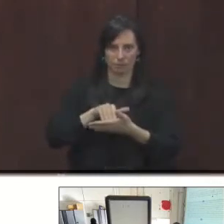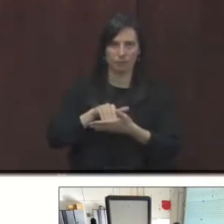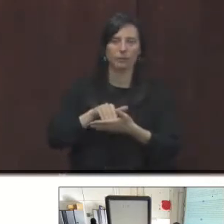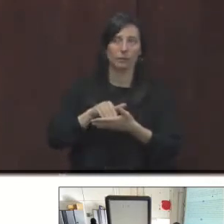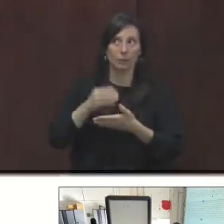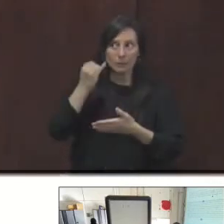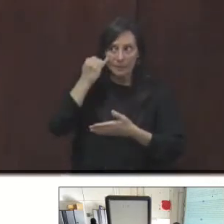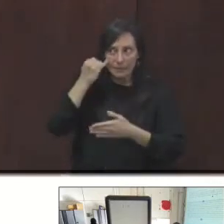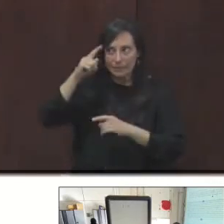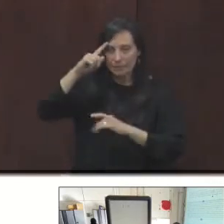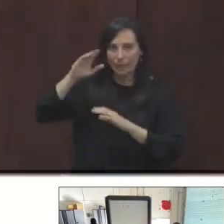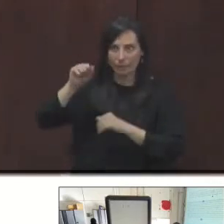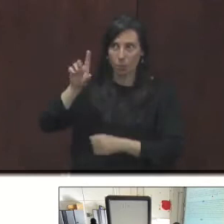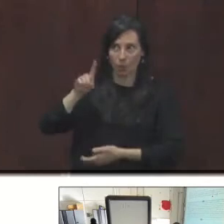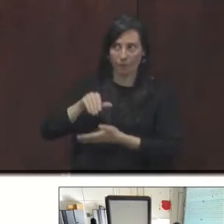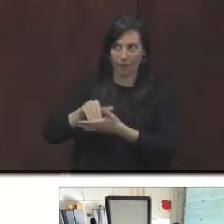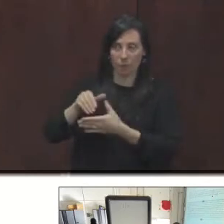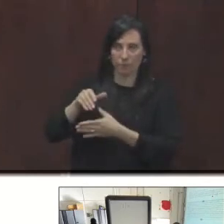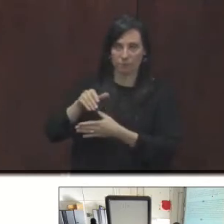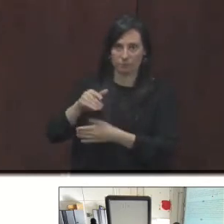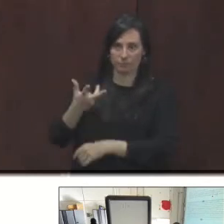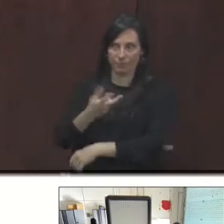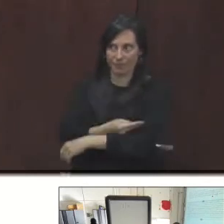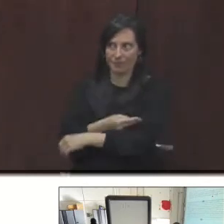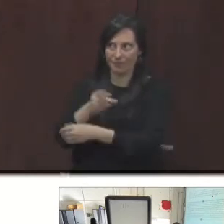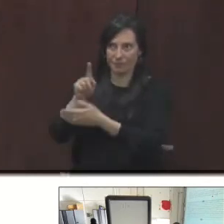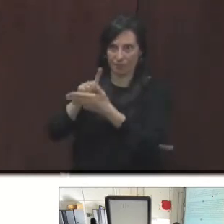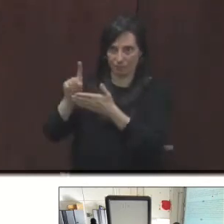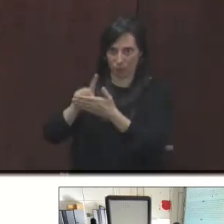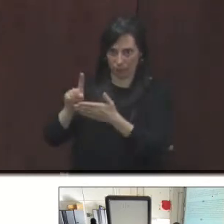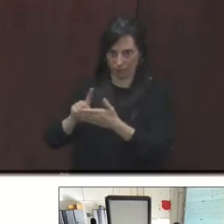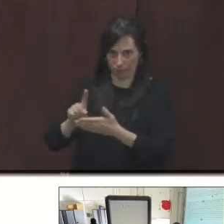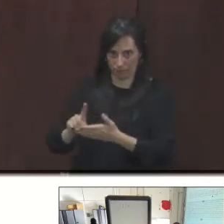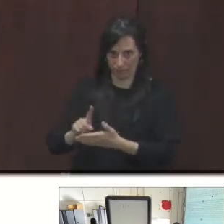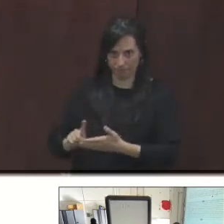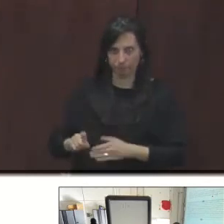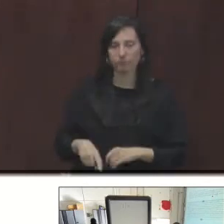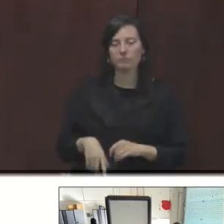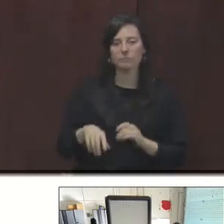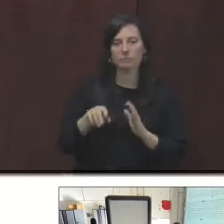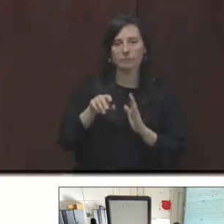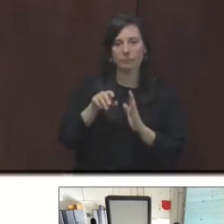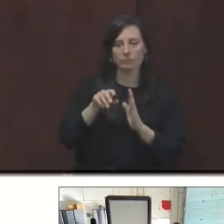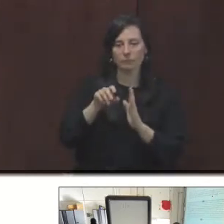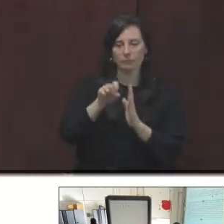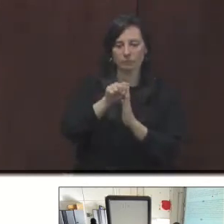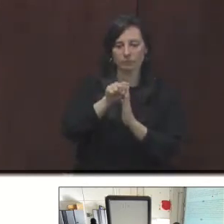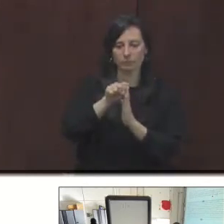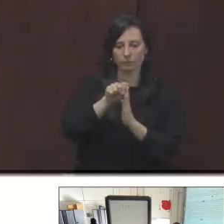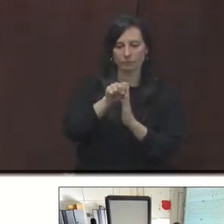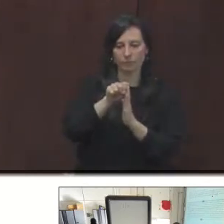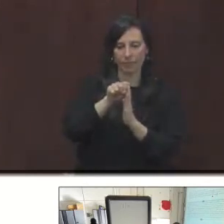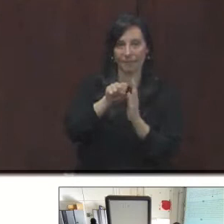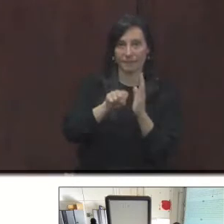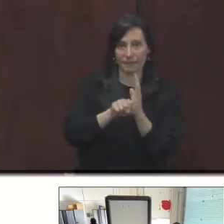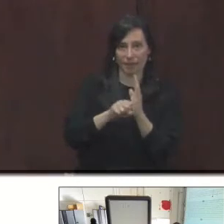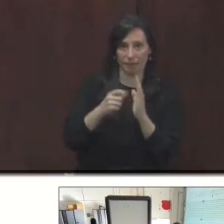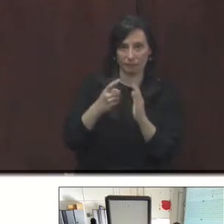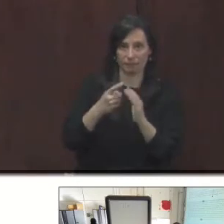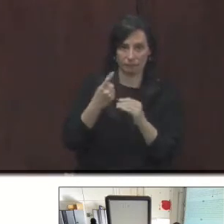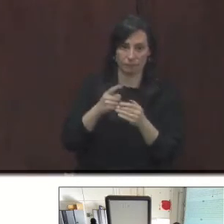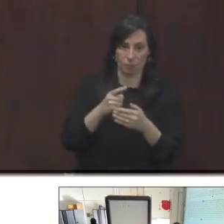week, which also has to cover the remainder of phase 1A. And the state has allowed us, is planning for phase 1B1